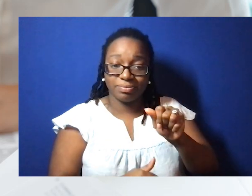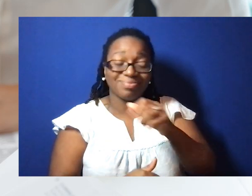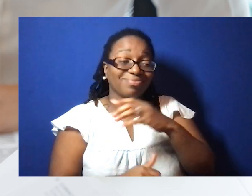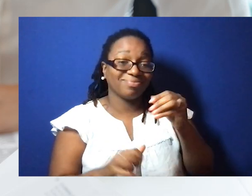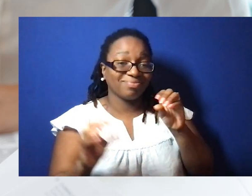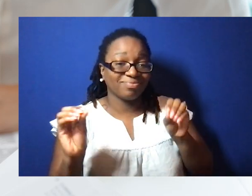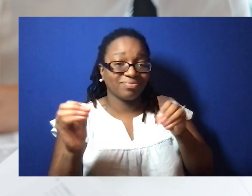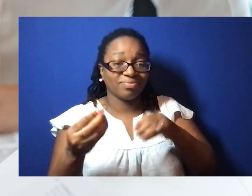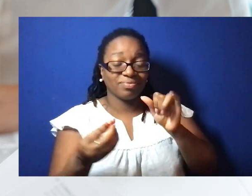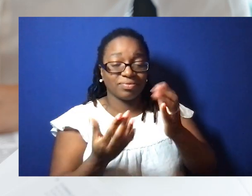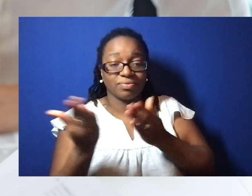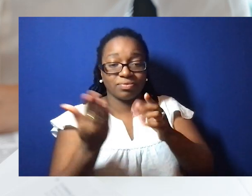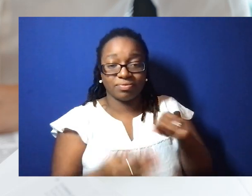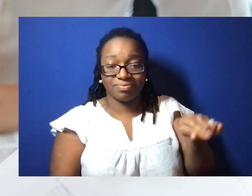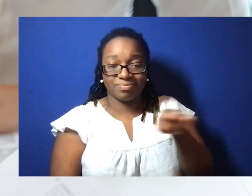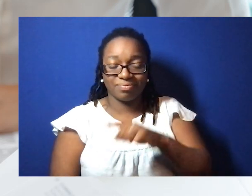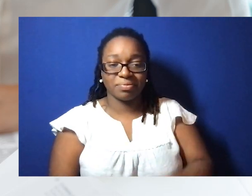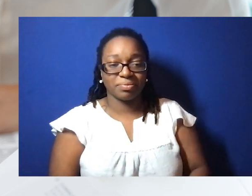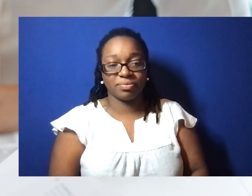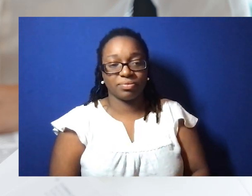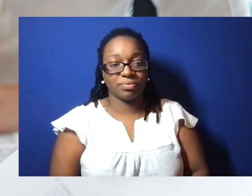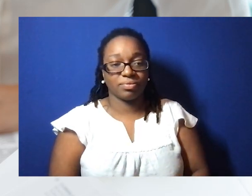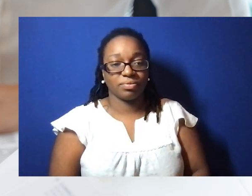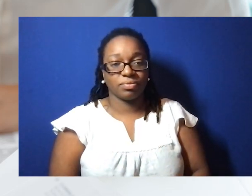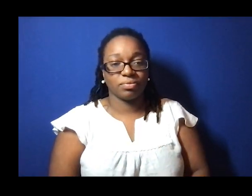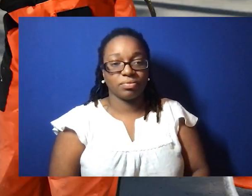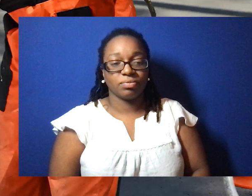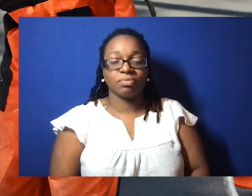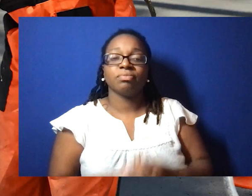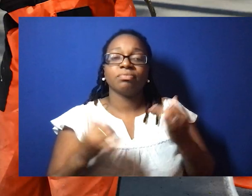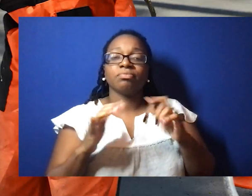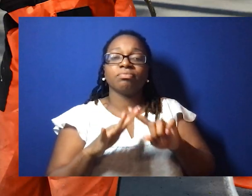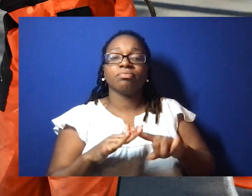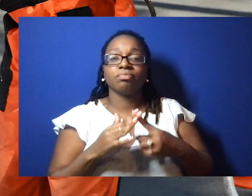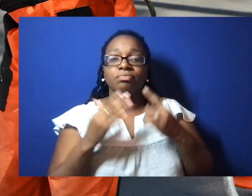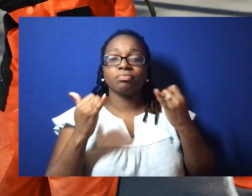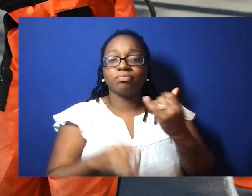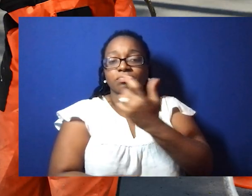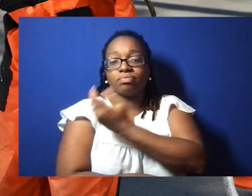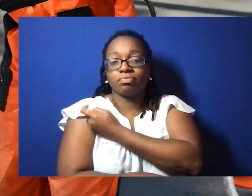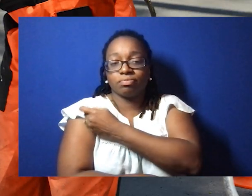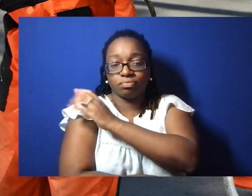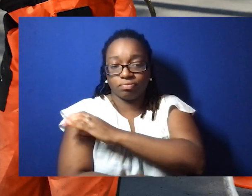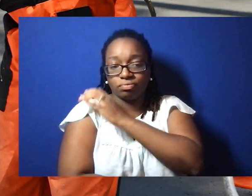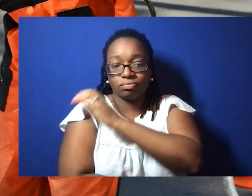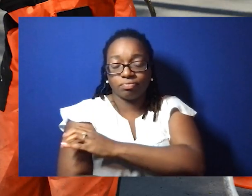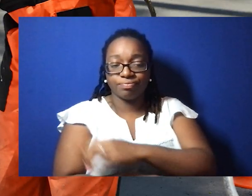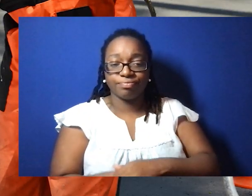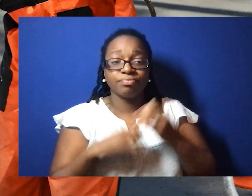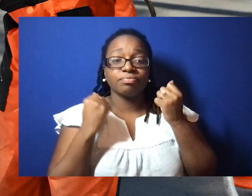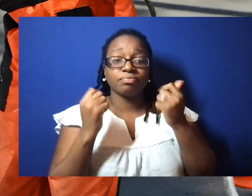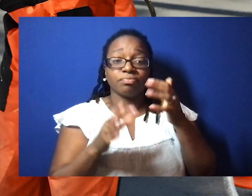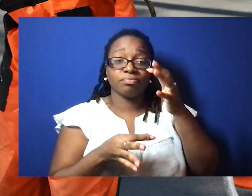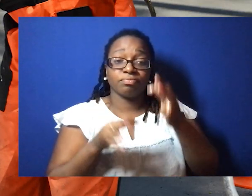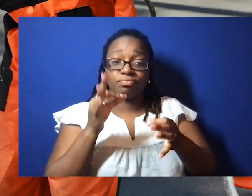disabilities and the organizations that serve them. Let's start by getting to the vaccination clinic.